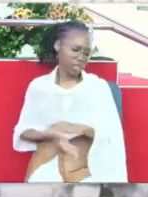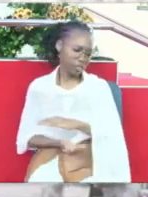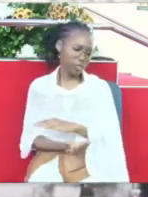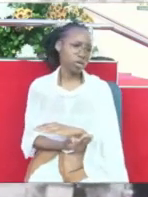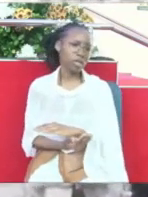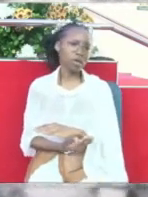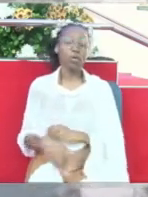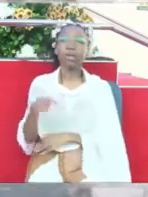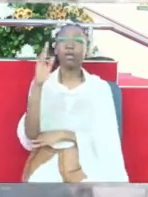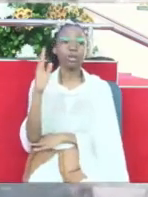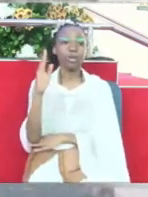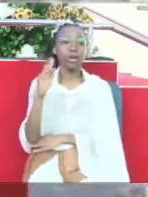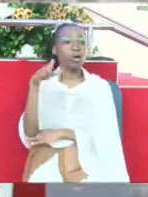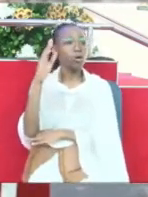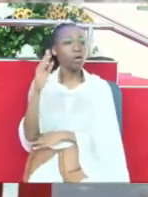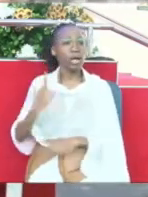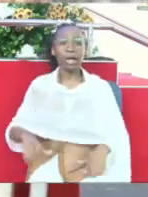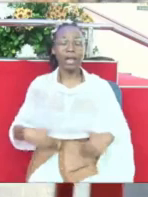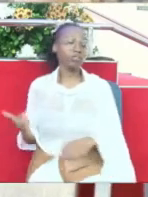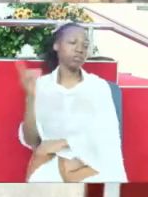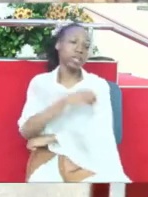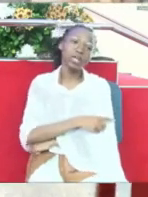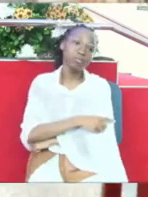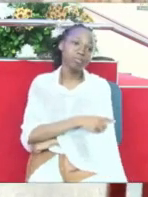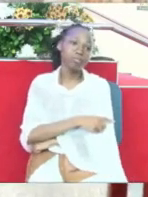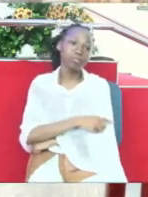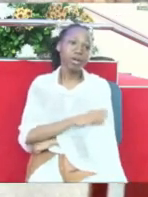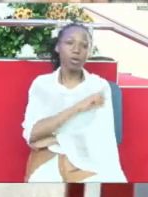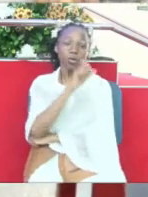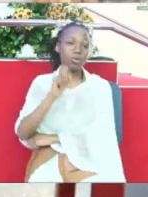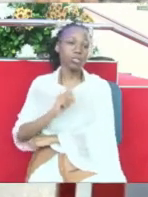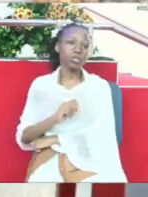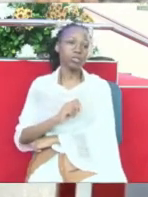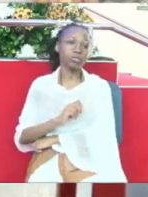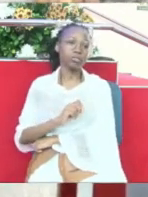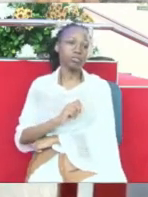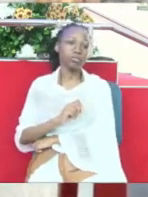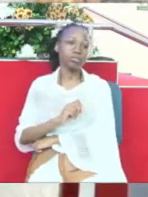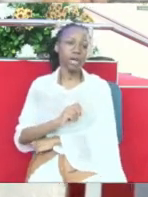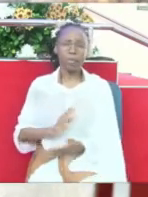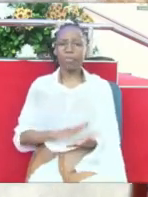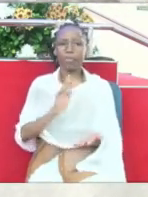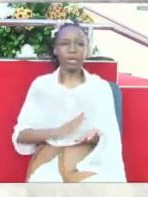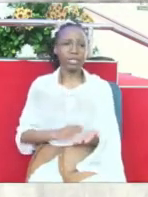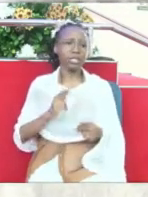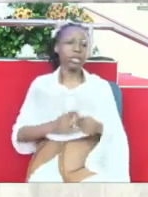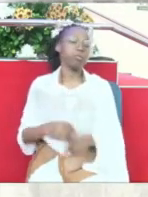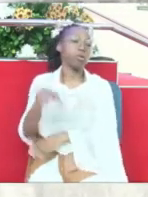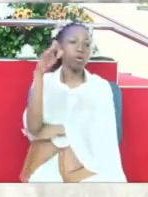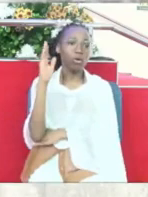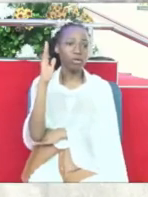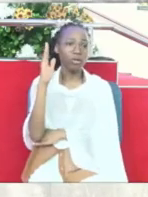Is he alive? Is he alive? Praise the name of the Lord. Those